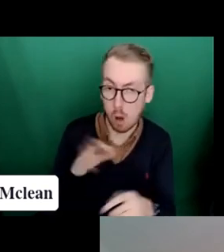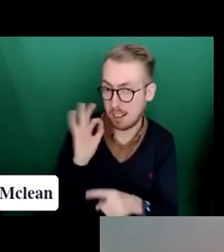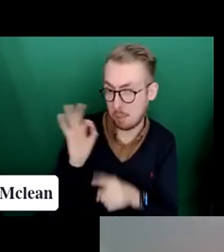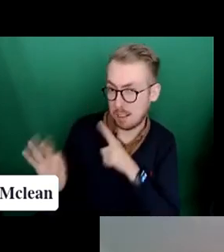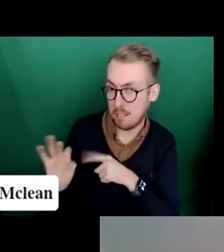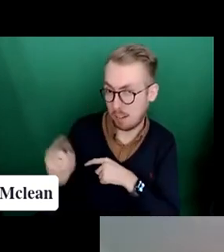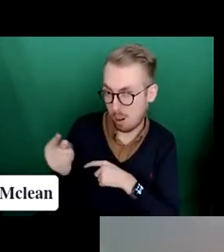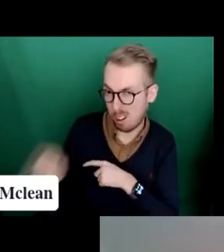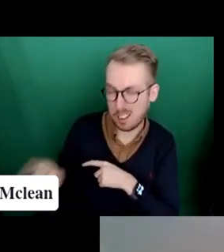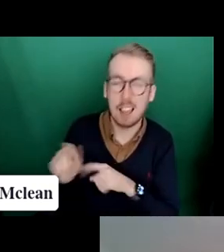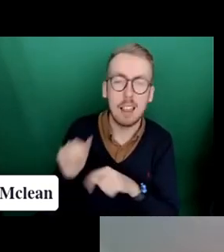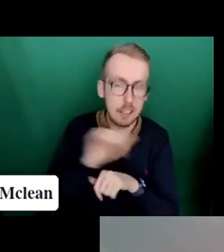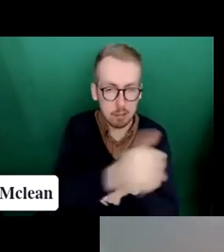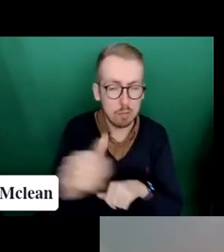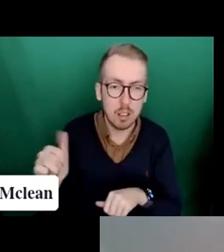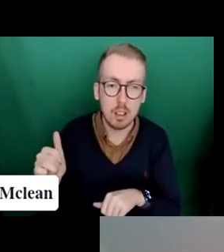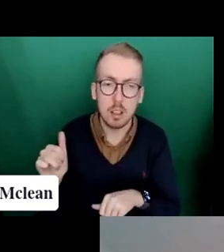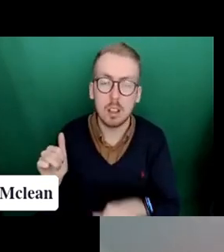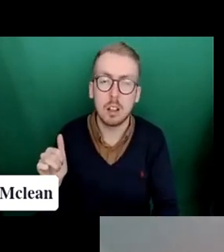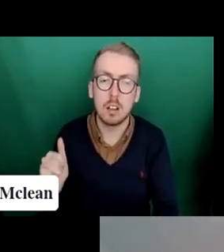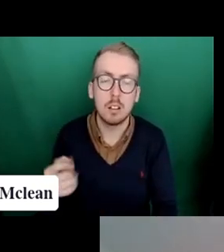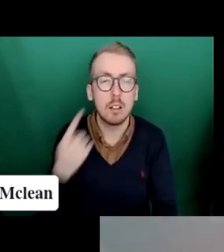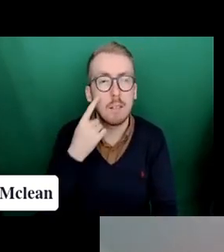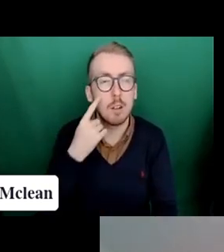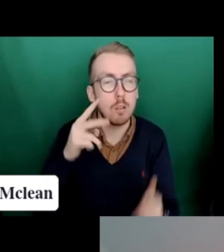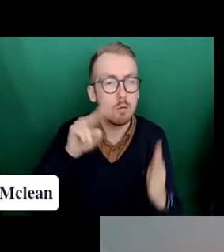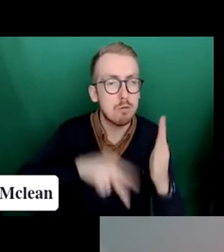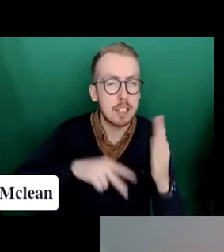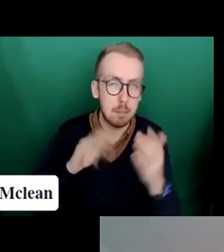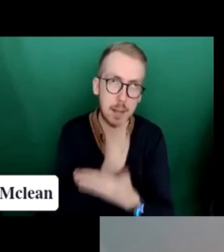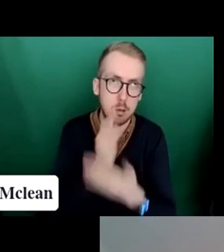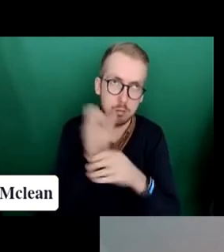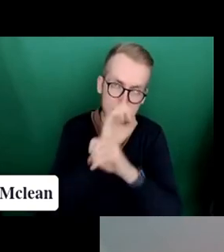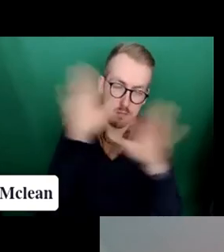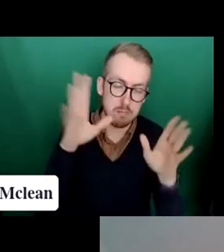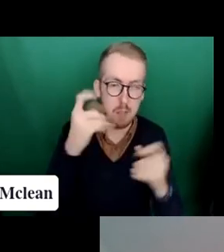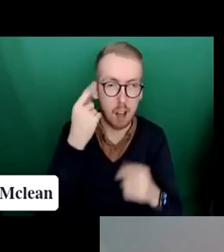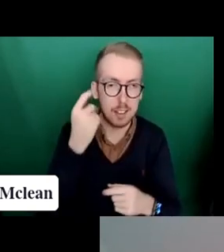then we'll move around? So I'm just having a wee look at that specific one so I make sure I've got that correct.